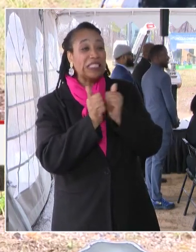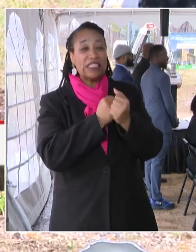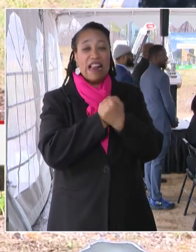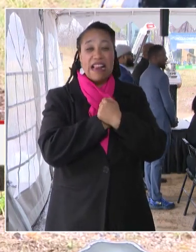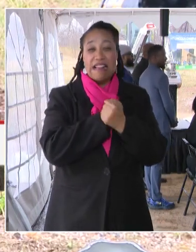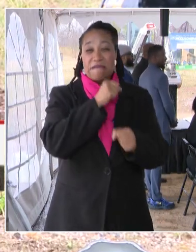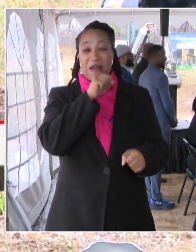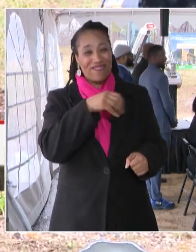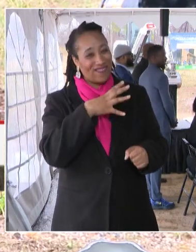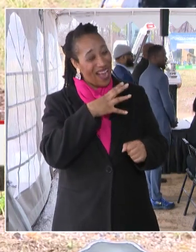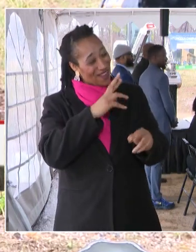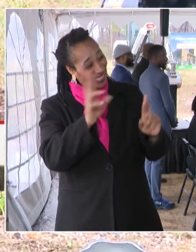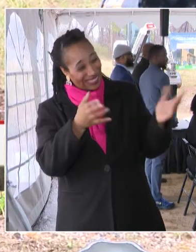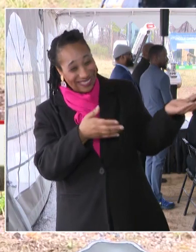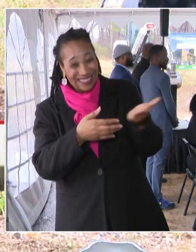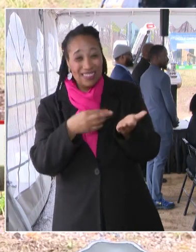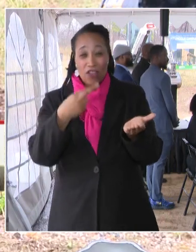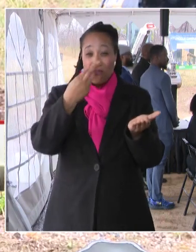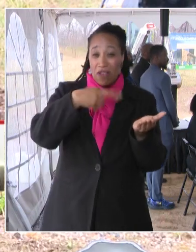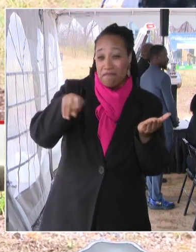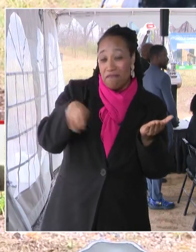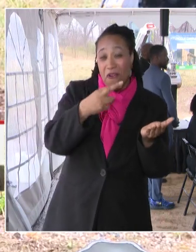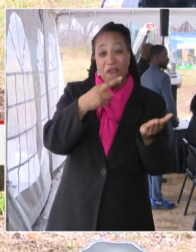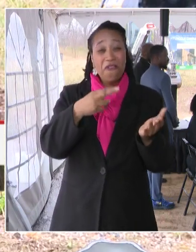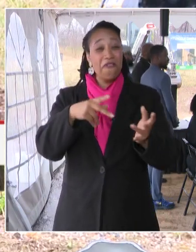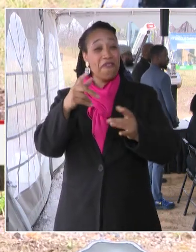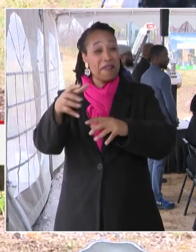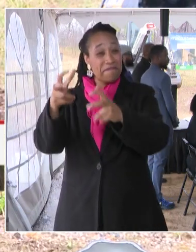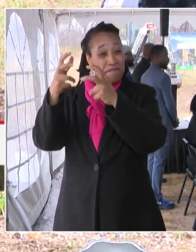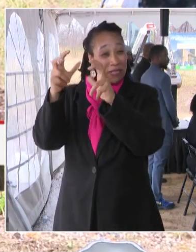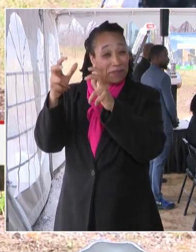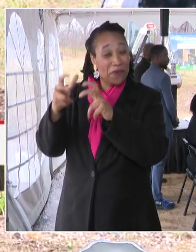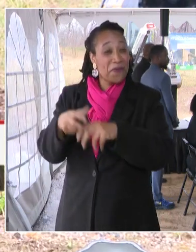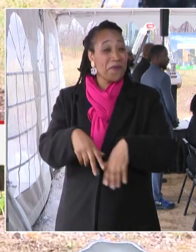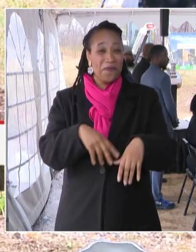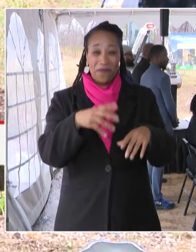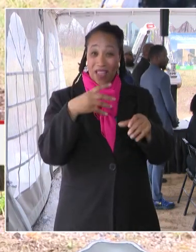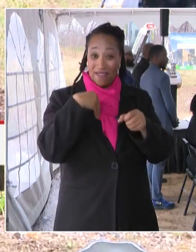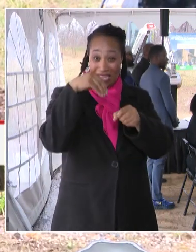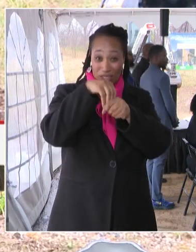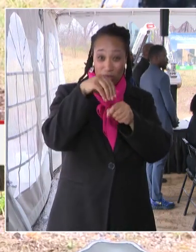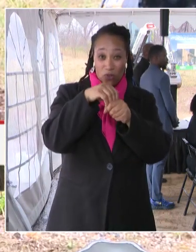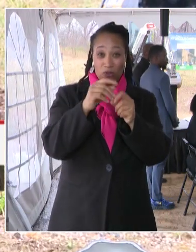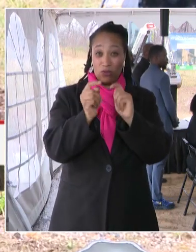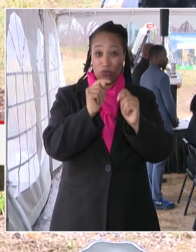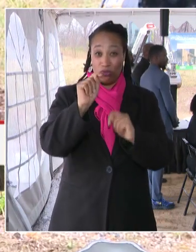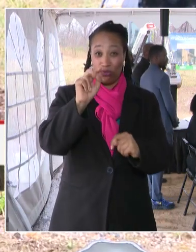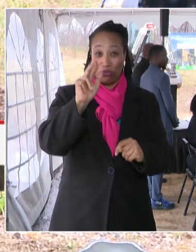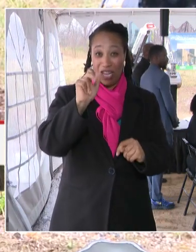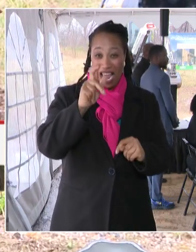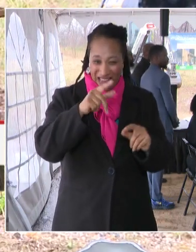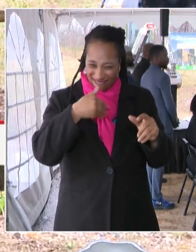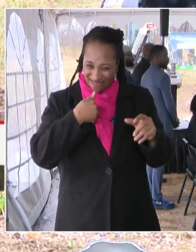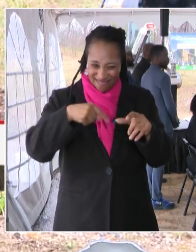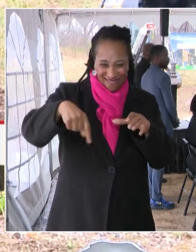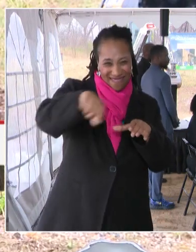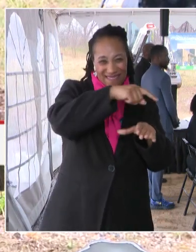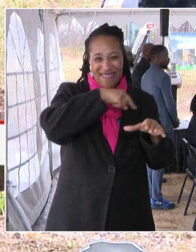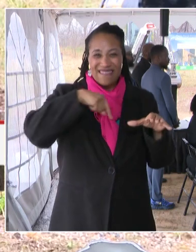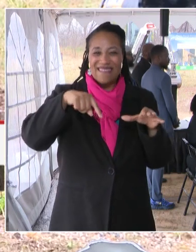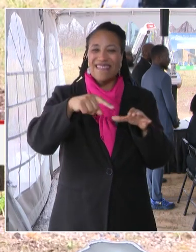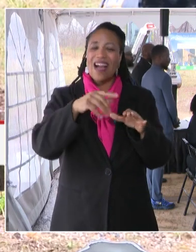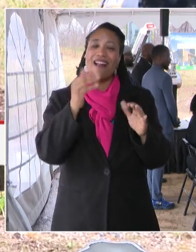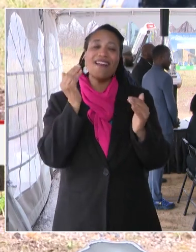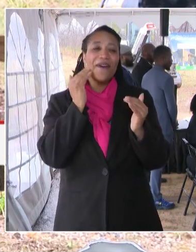So that you can play. There will be an indoor track, and you know that you can walk around on days like this that are still